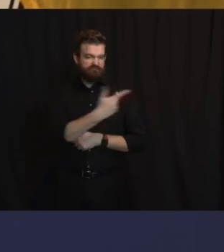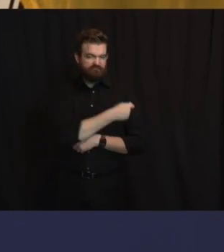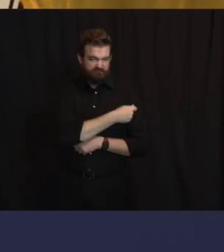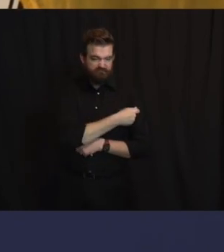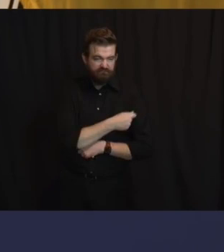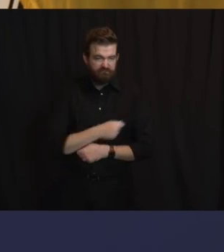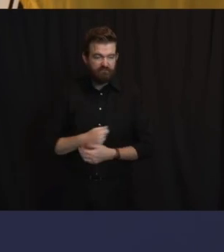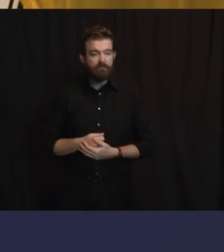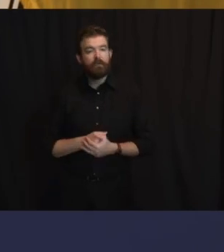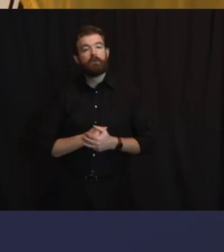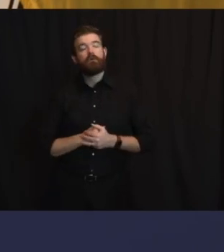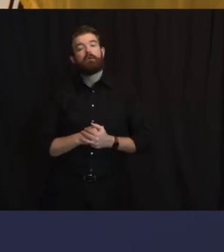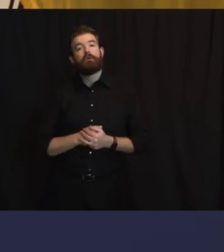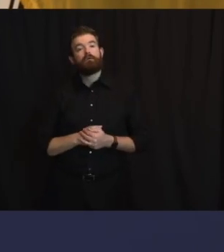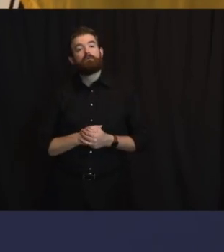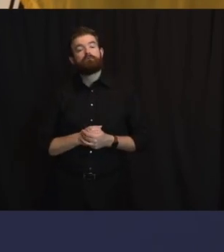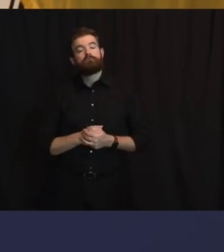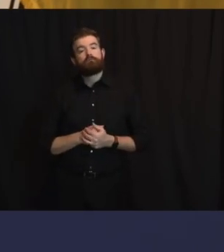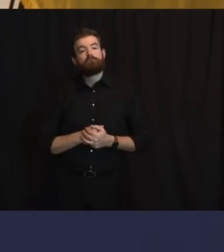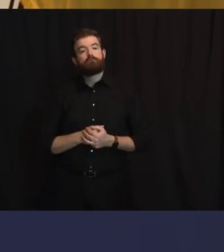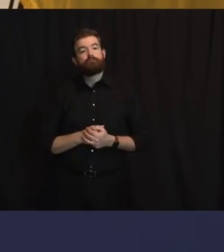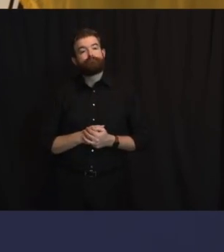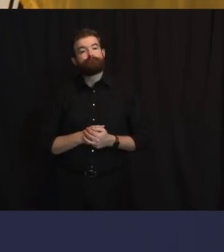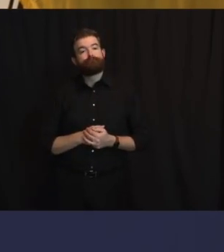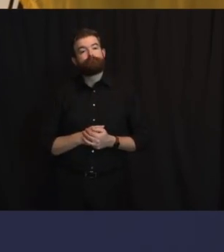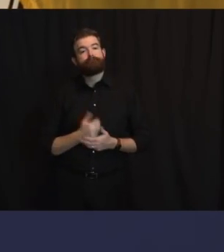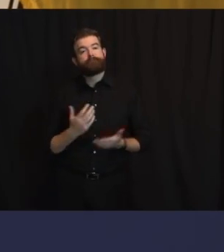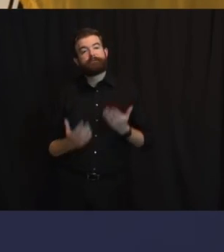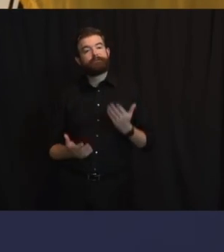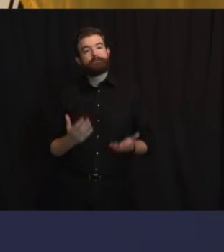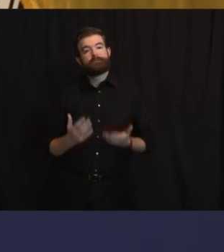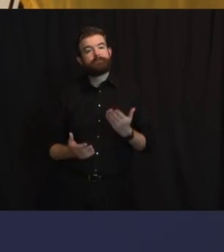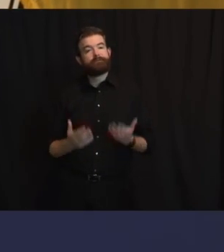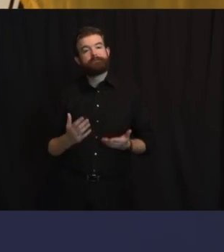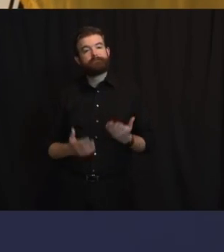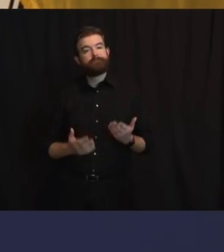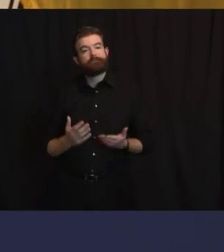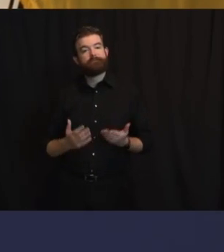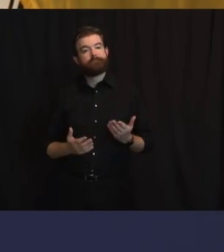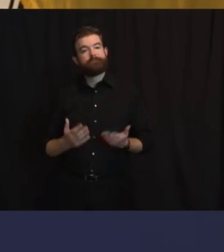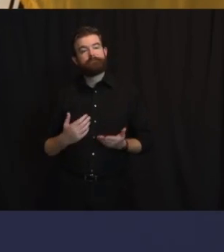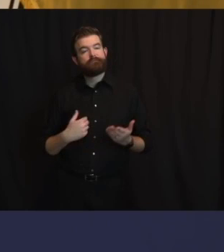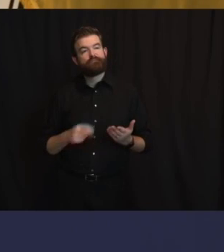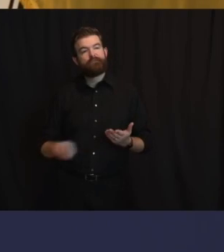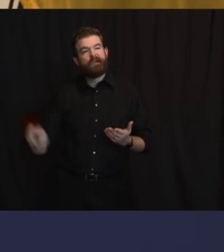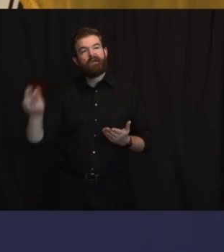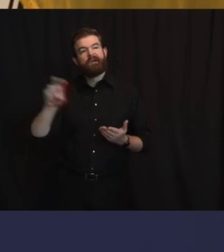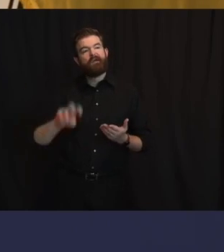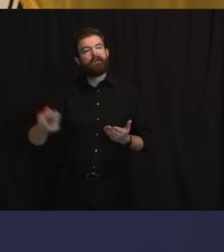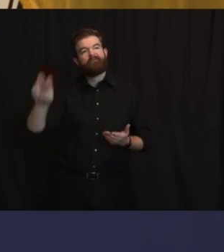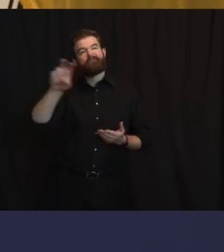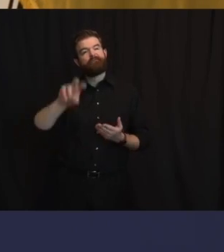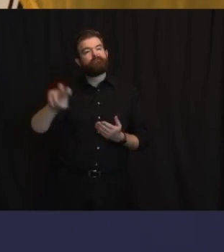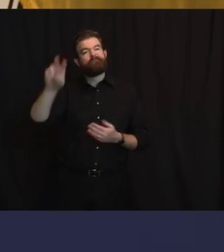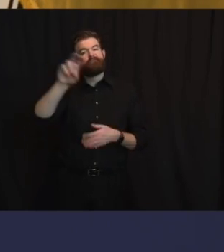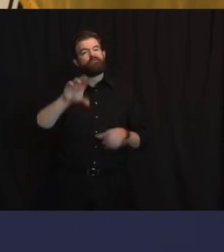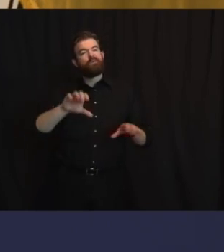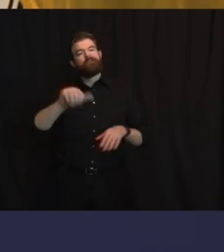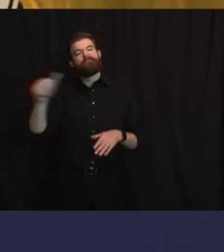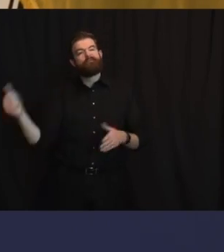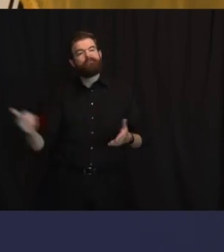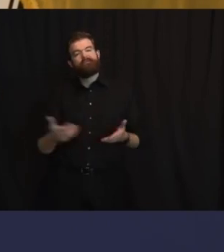Judy, only if you're in the neighborhood. And we may be on the road doing some other stuff. So we will do our best to relay the